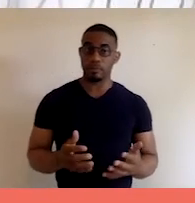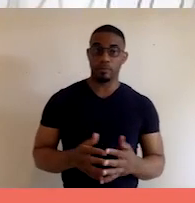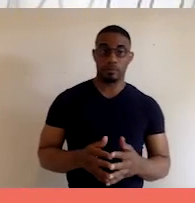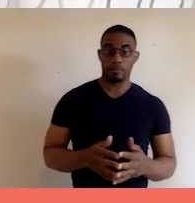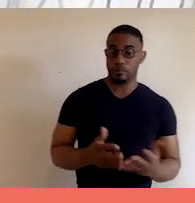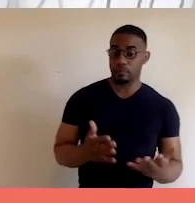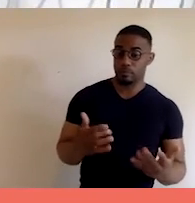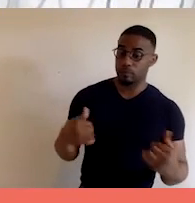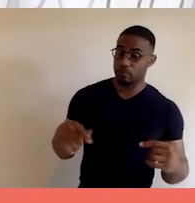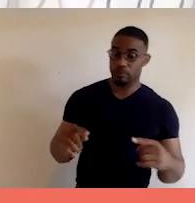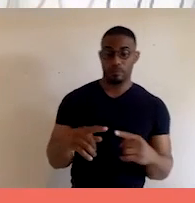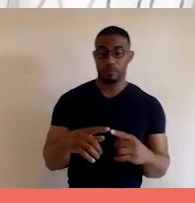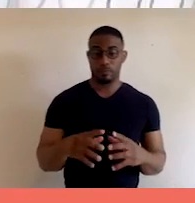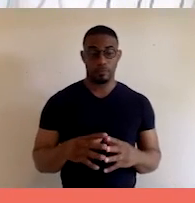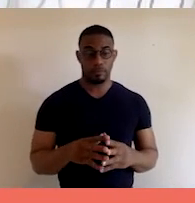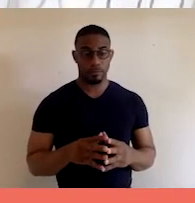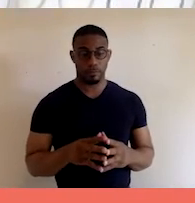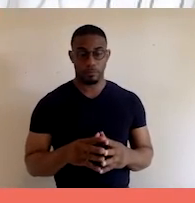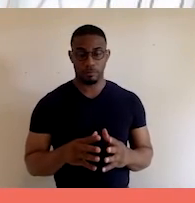We